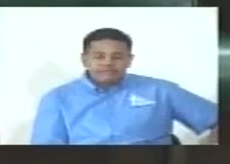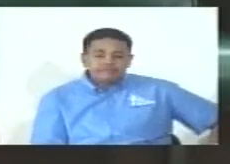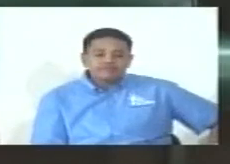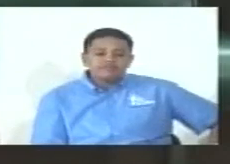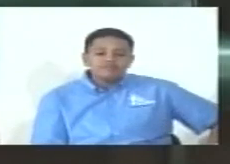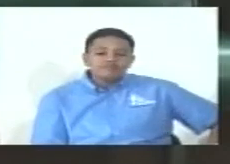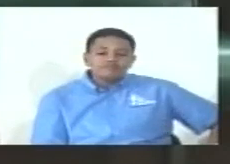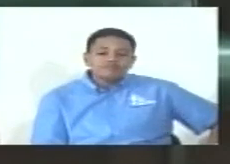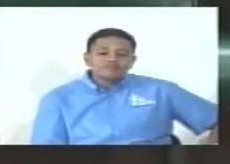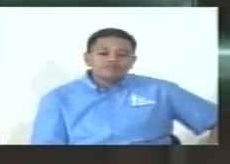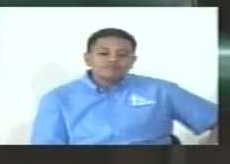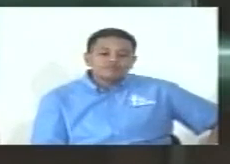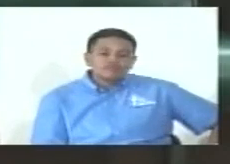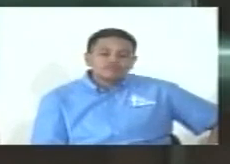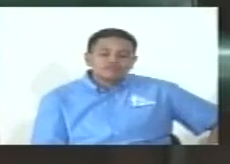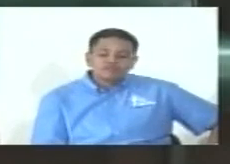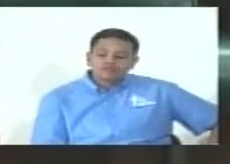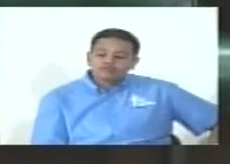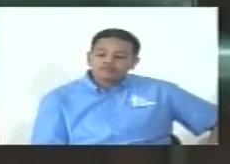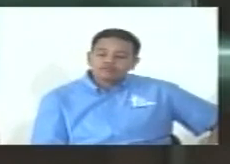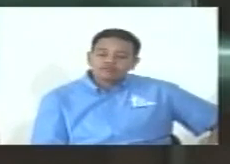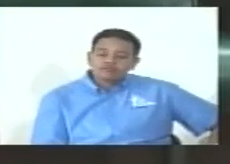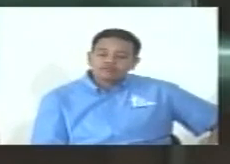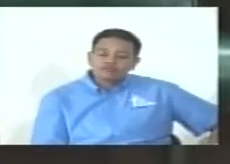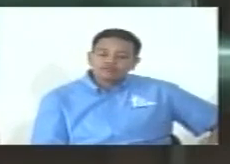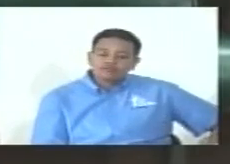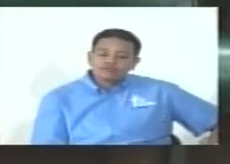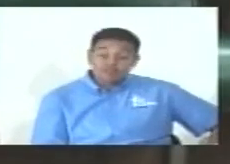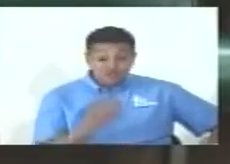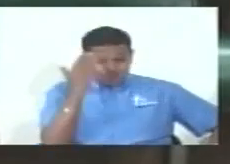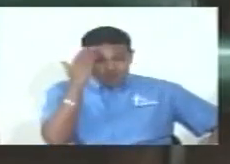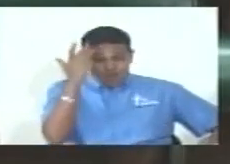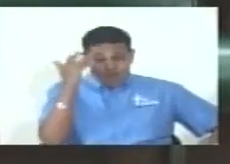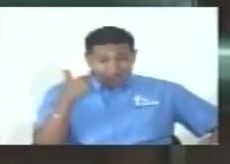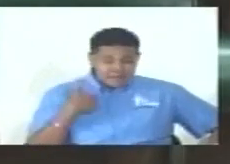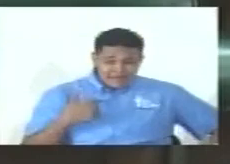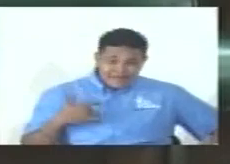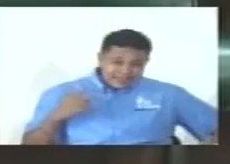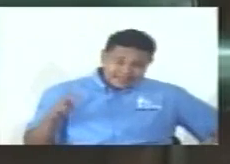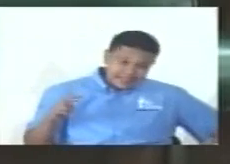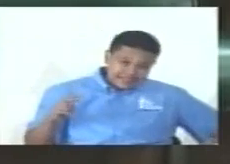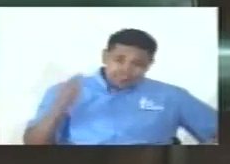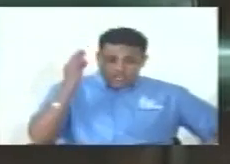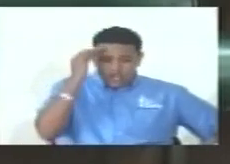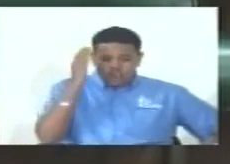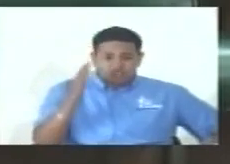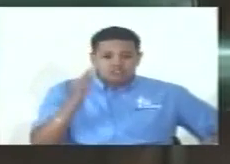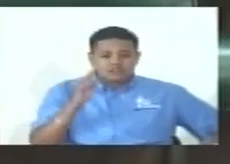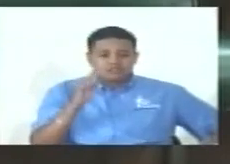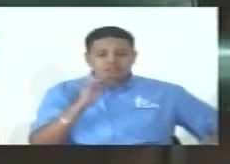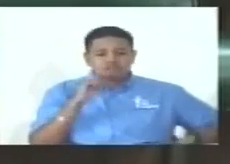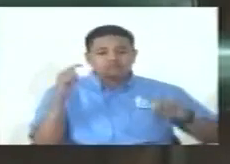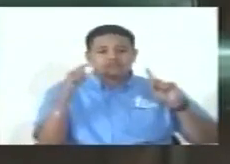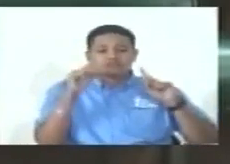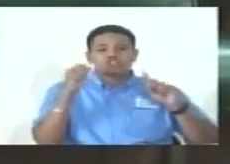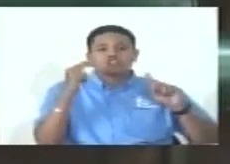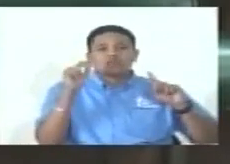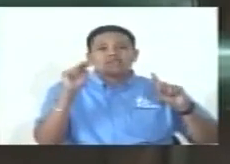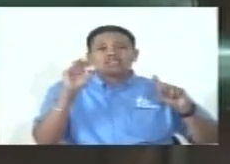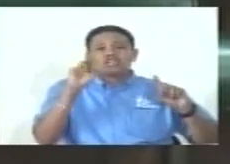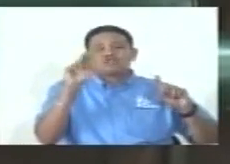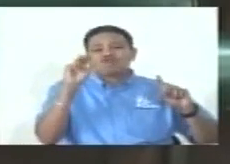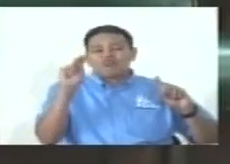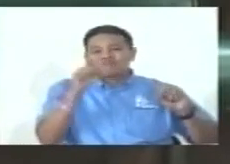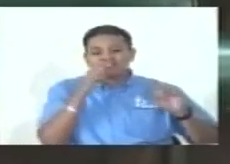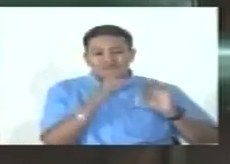You see, why it concerns me, you talk about Shahine Robinson.